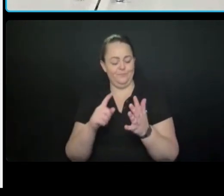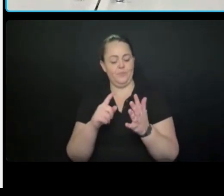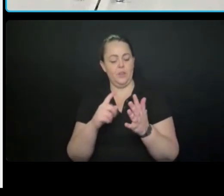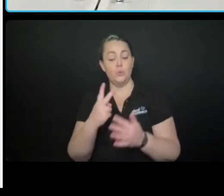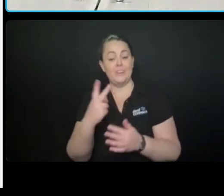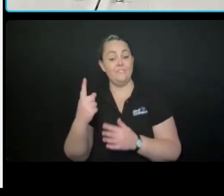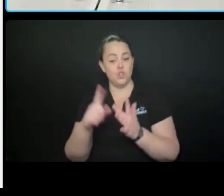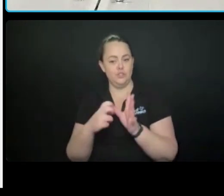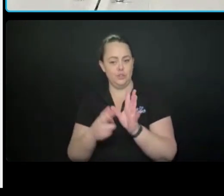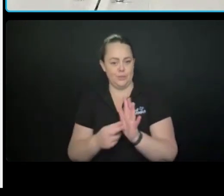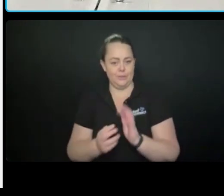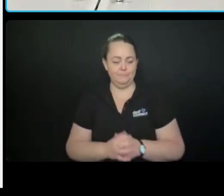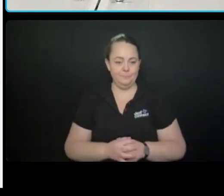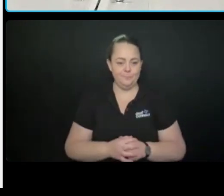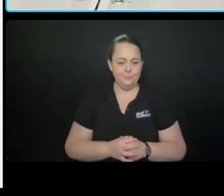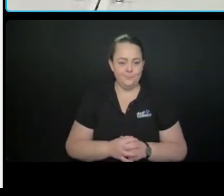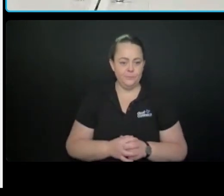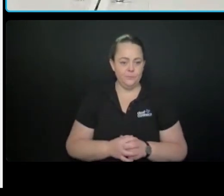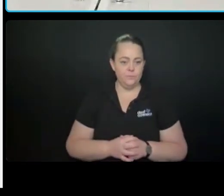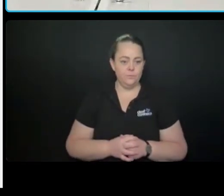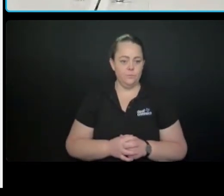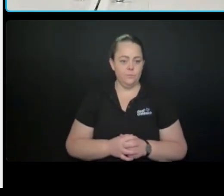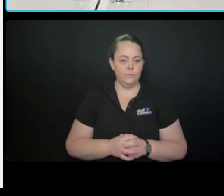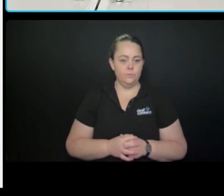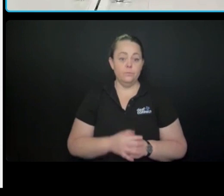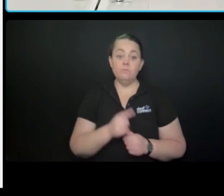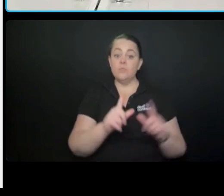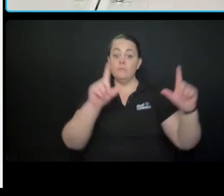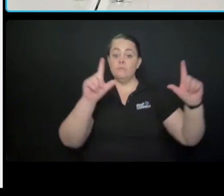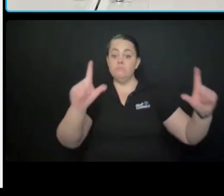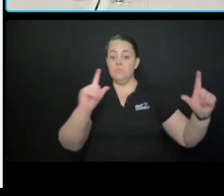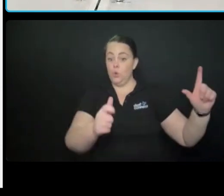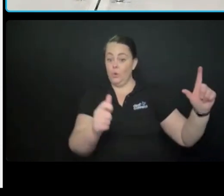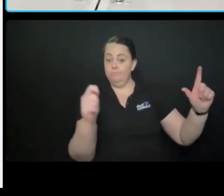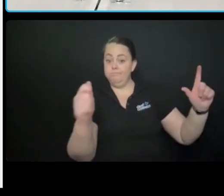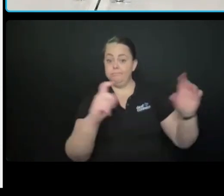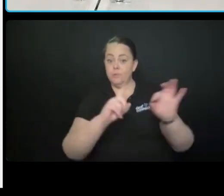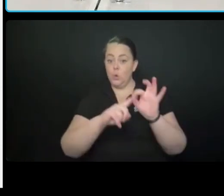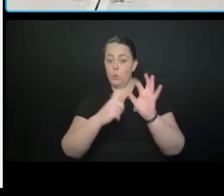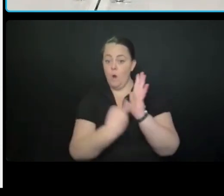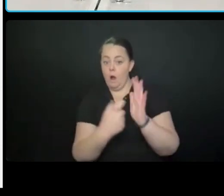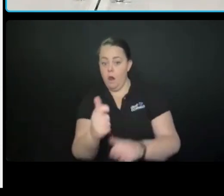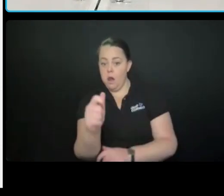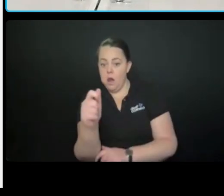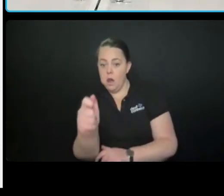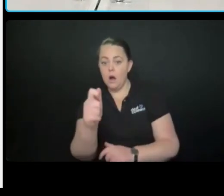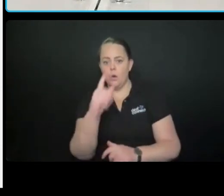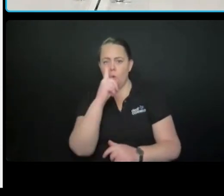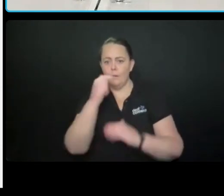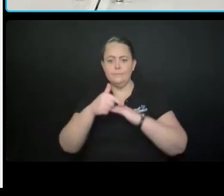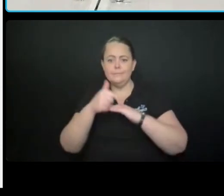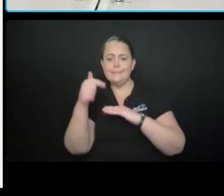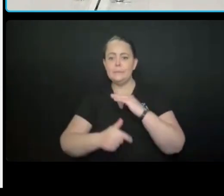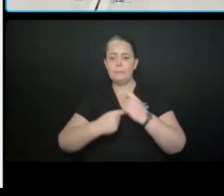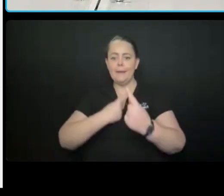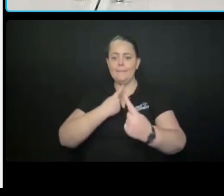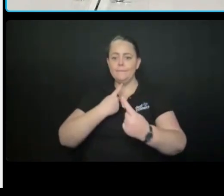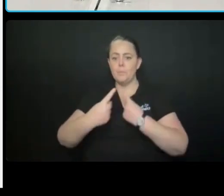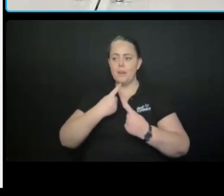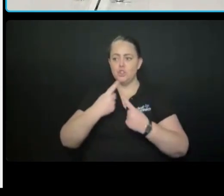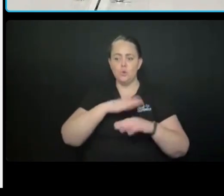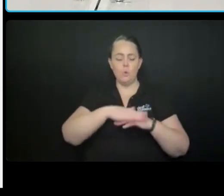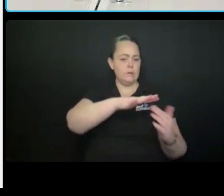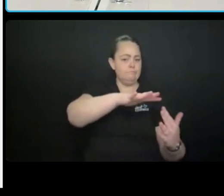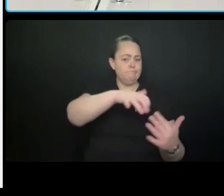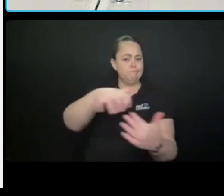that will take you to the really detailed guidance on the quality indicator collection and submission requirements in the